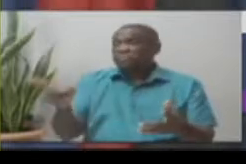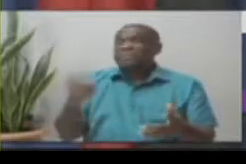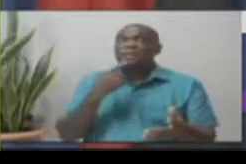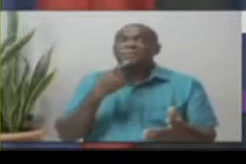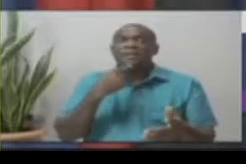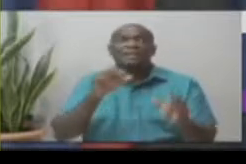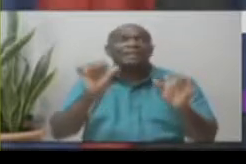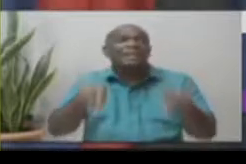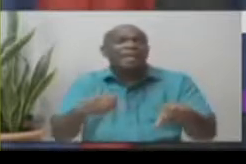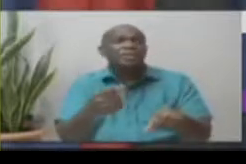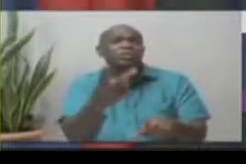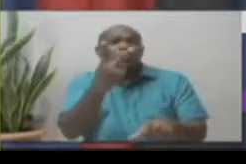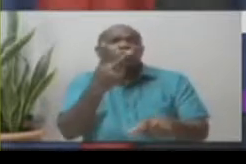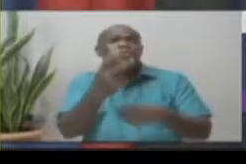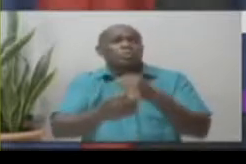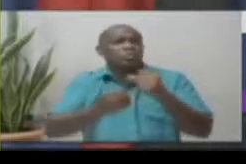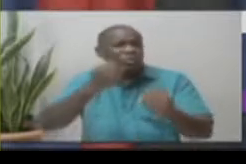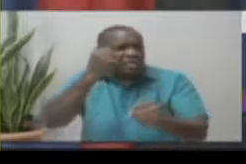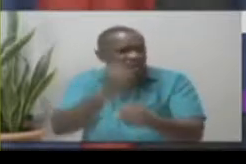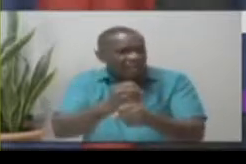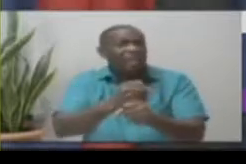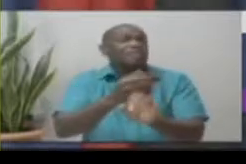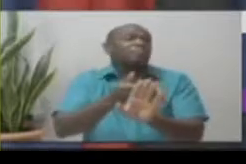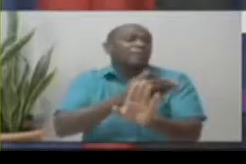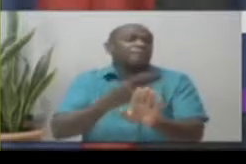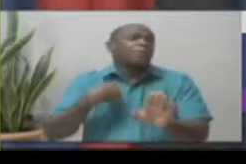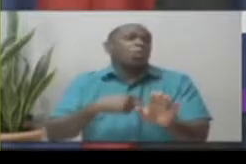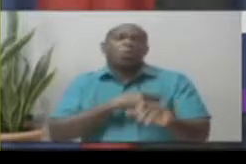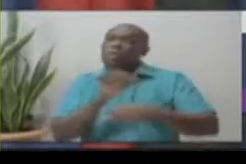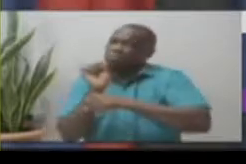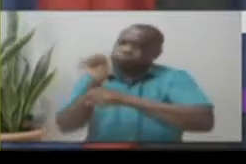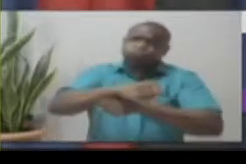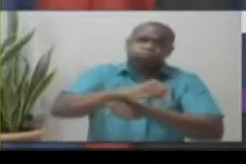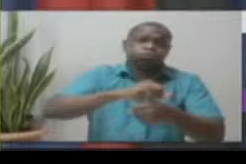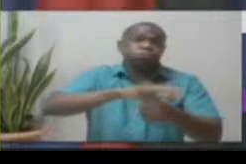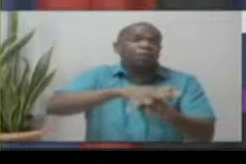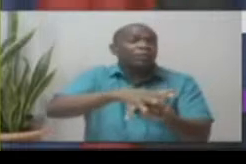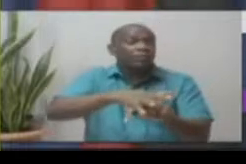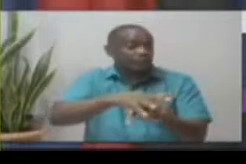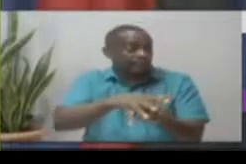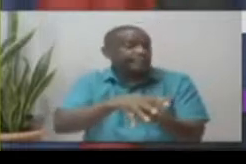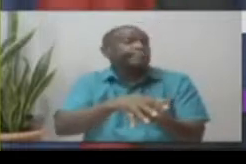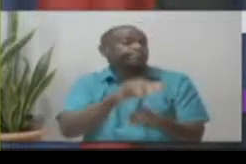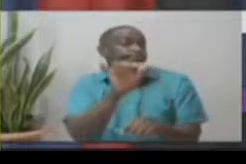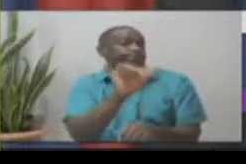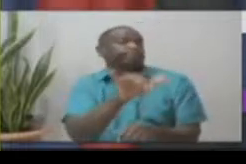this particular virus. That's where we were in the early part. We